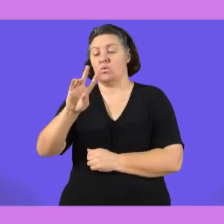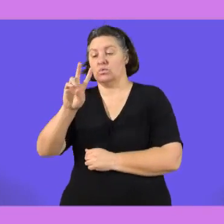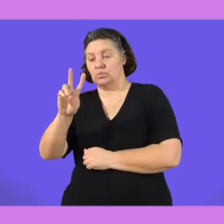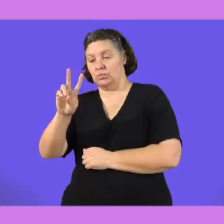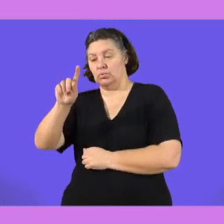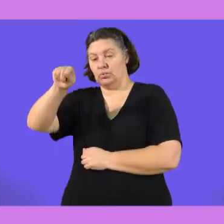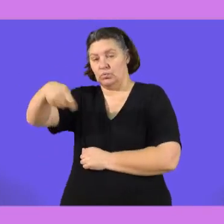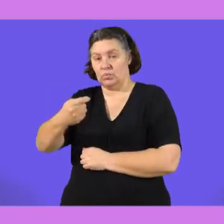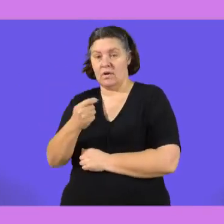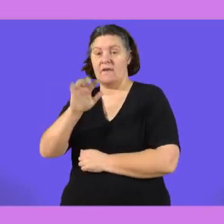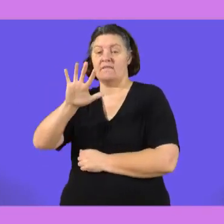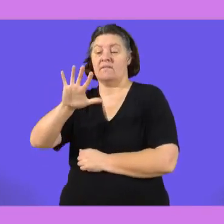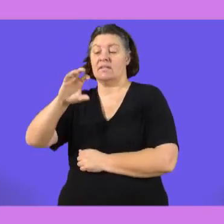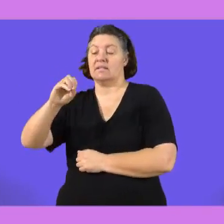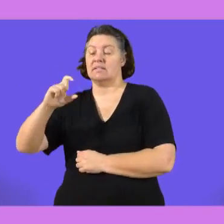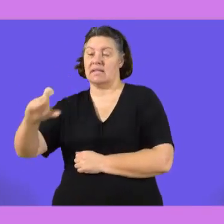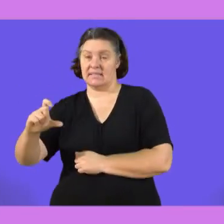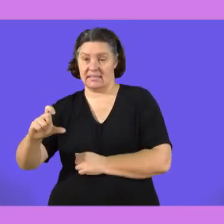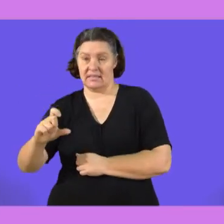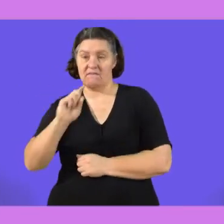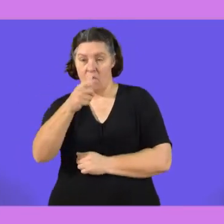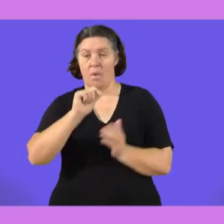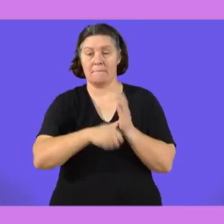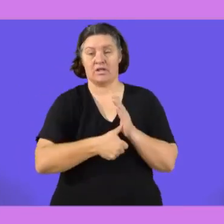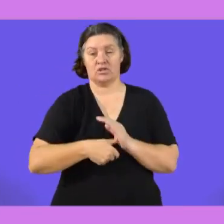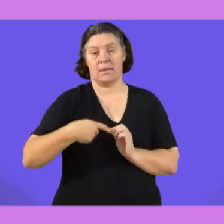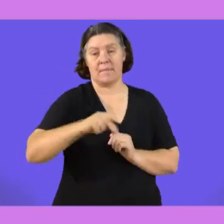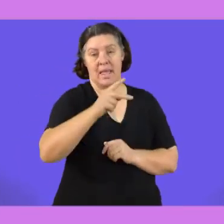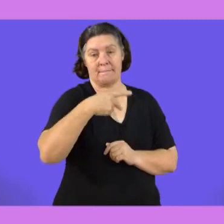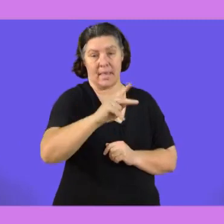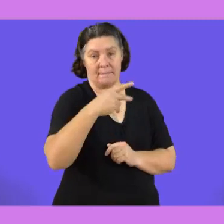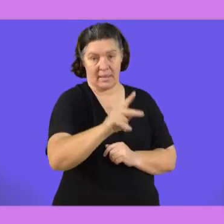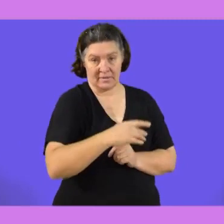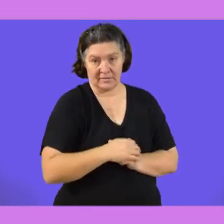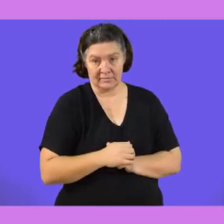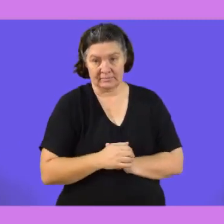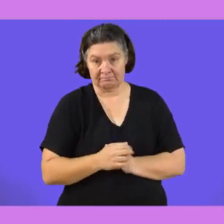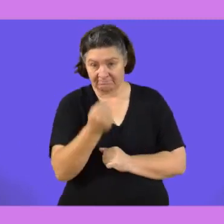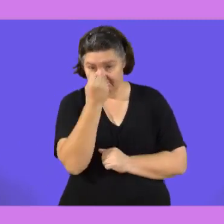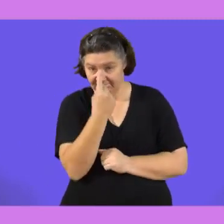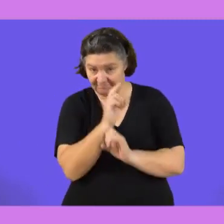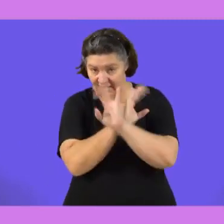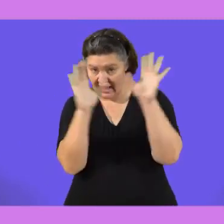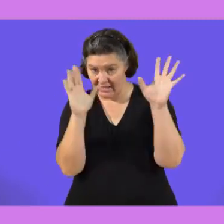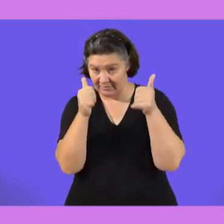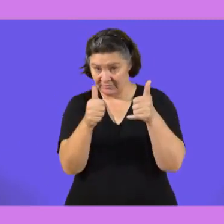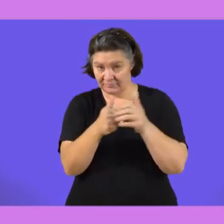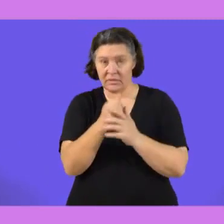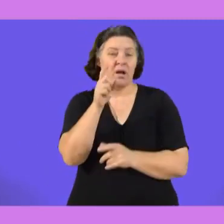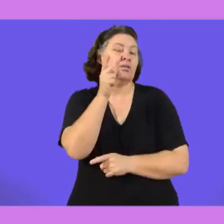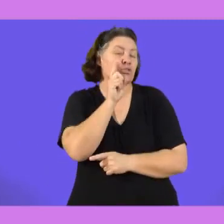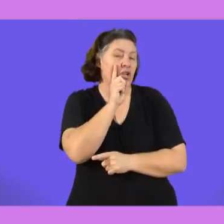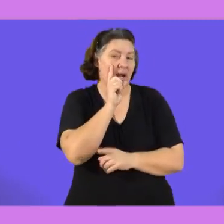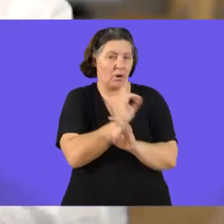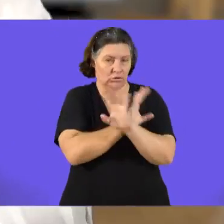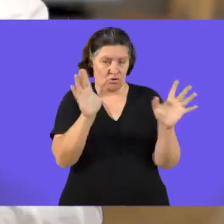1,042 rand and 50 cents towards his pension fund. All right, I hope all is still fine. Please